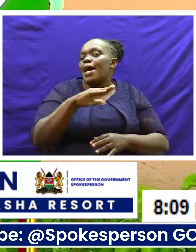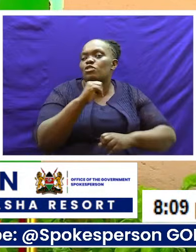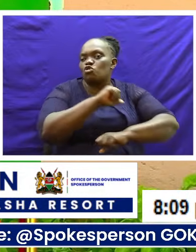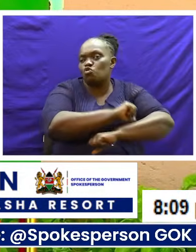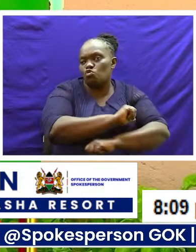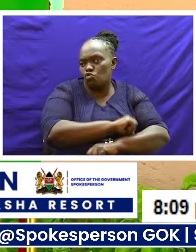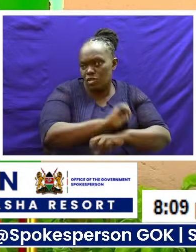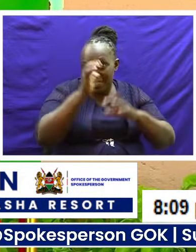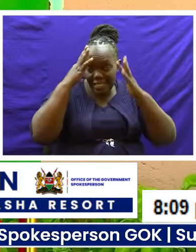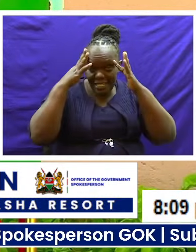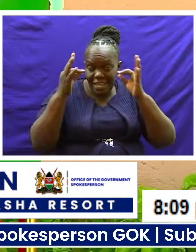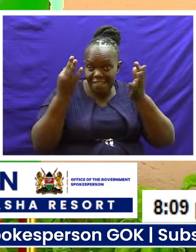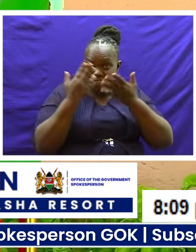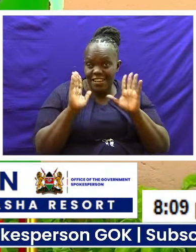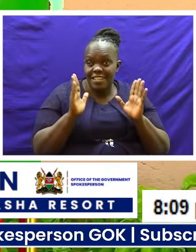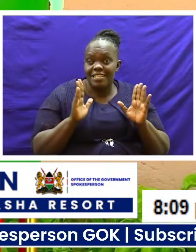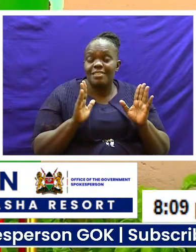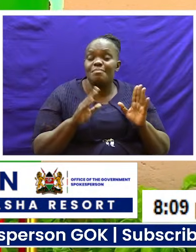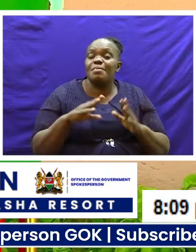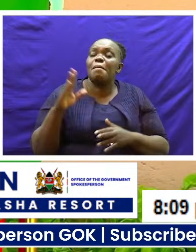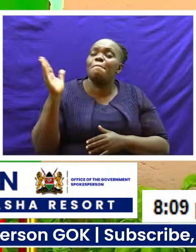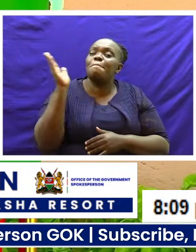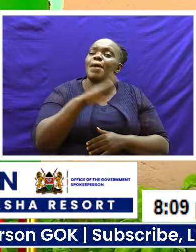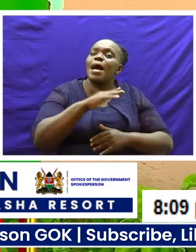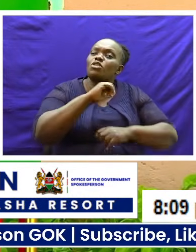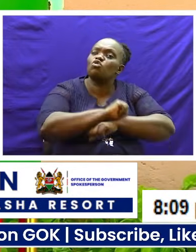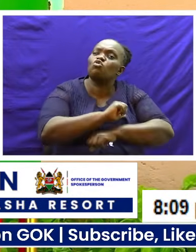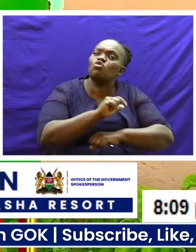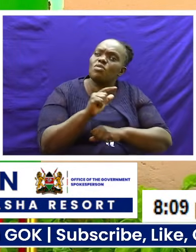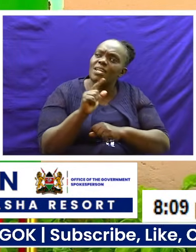Okay. So I went back to school in